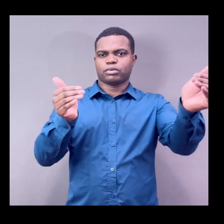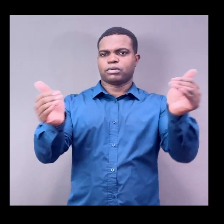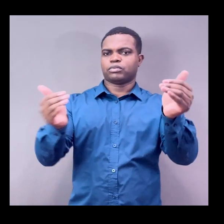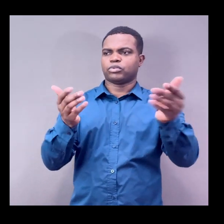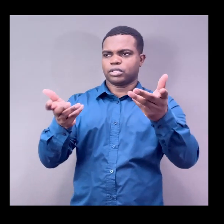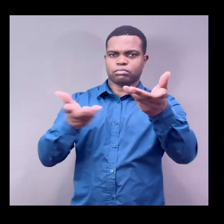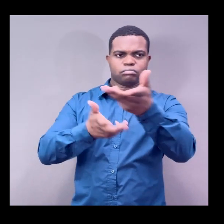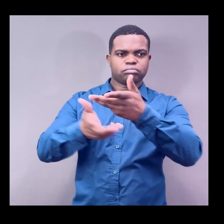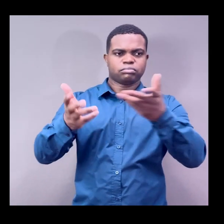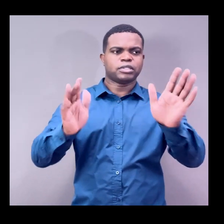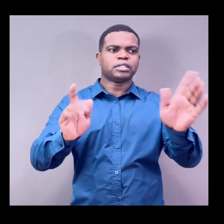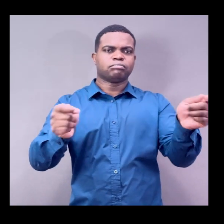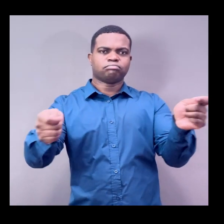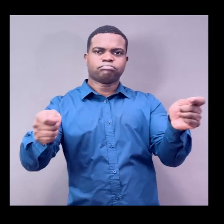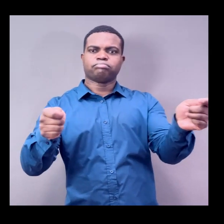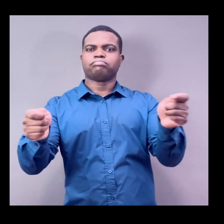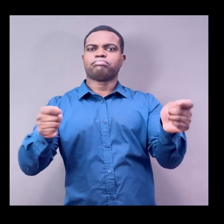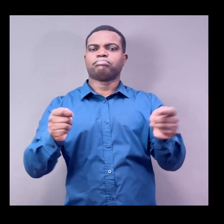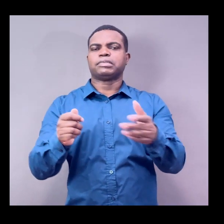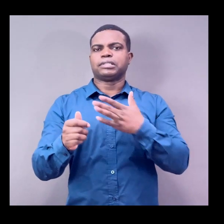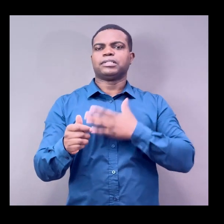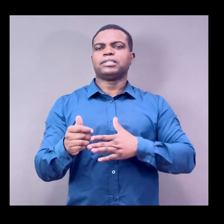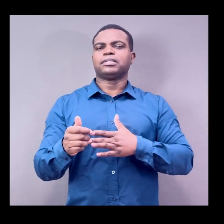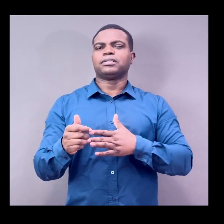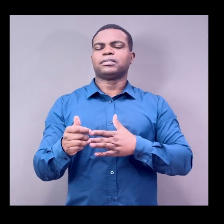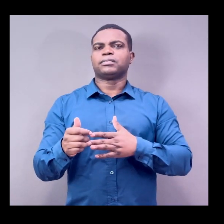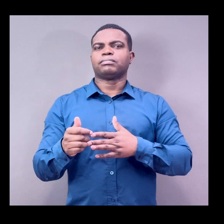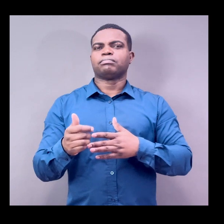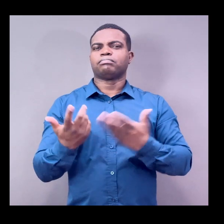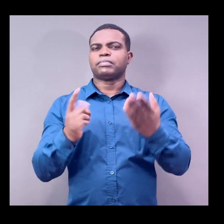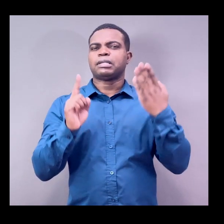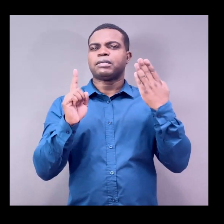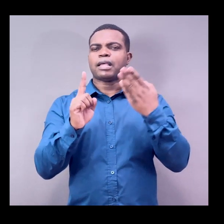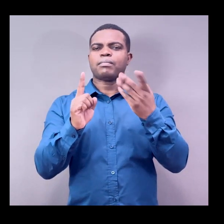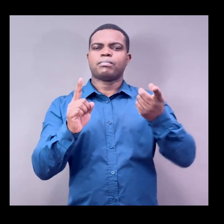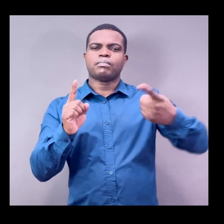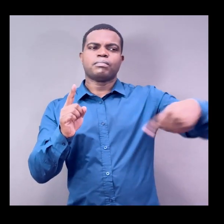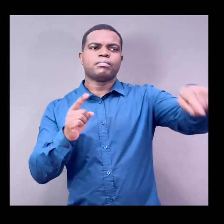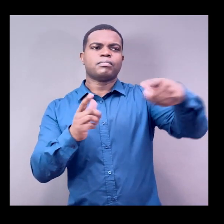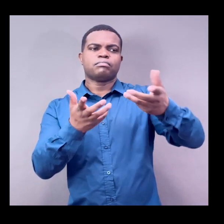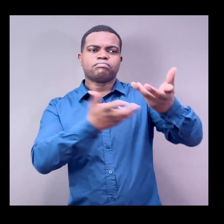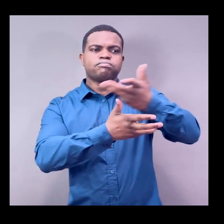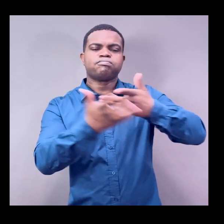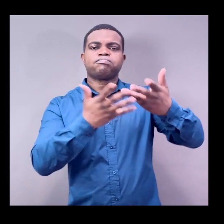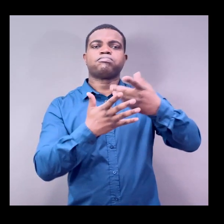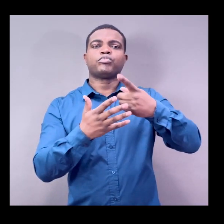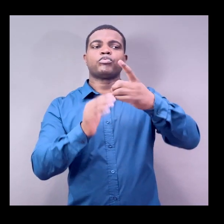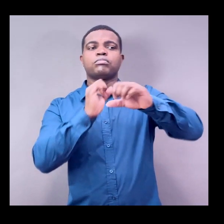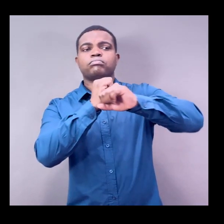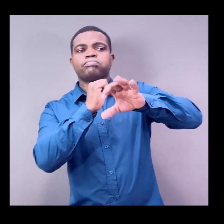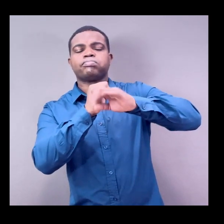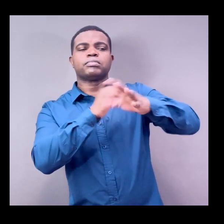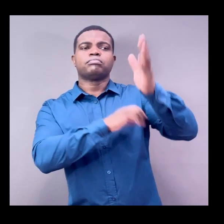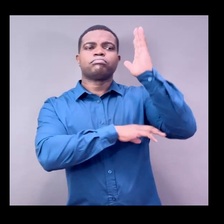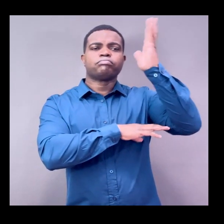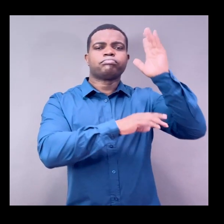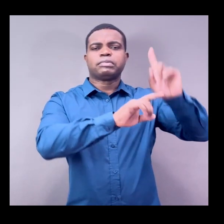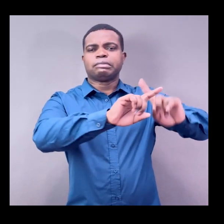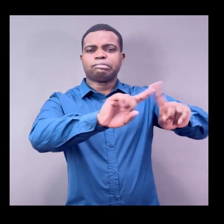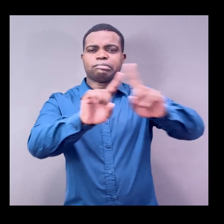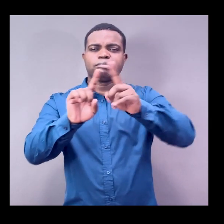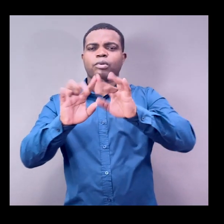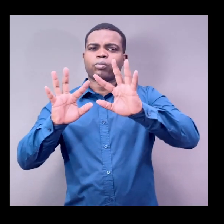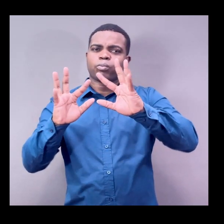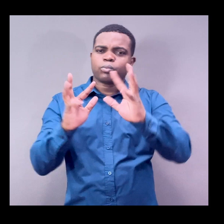are embarking on. So these skills are needed to ensure that campaign activities,